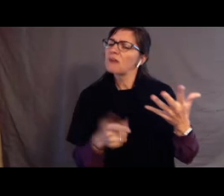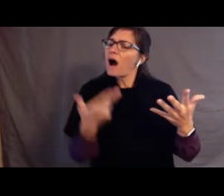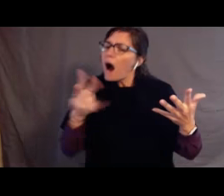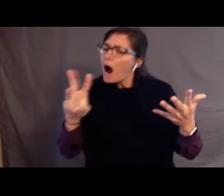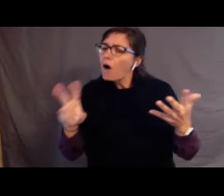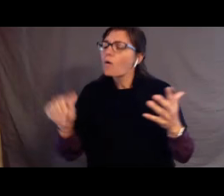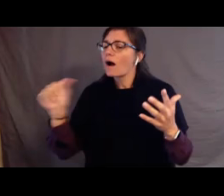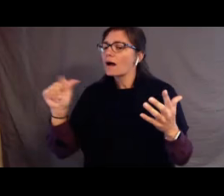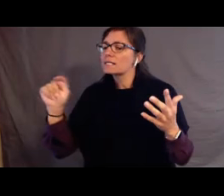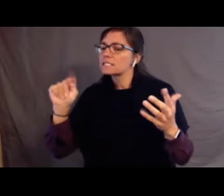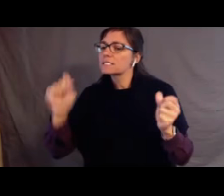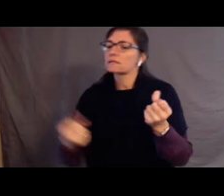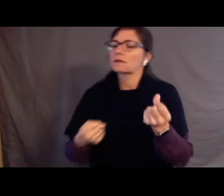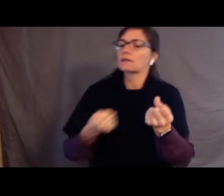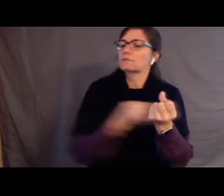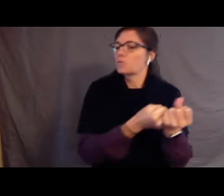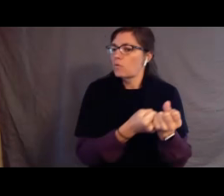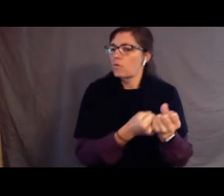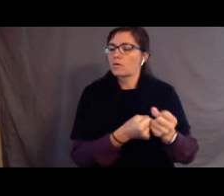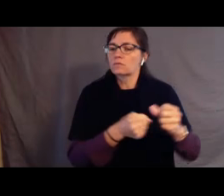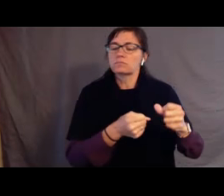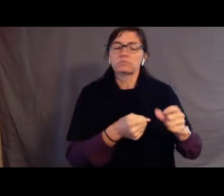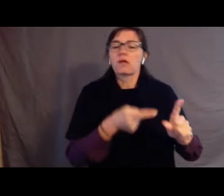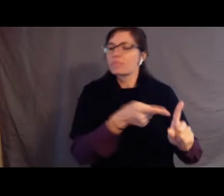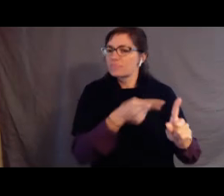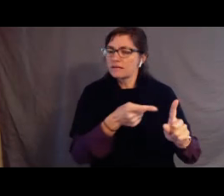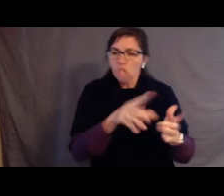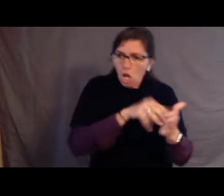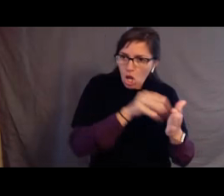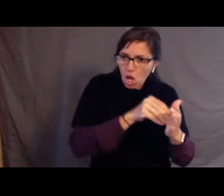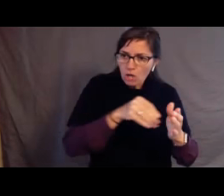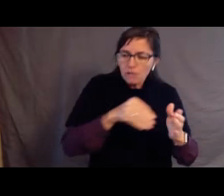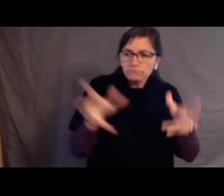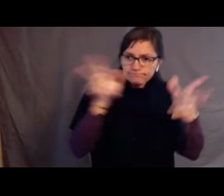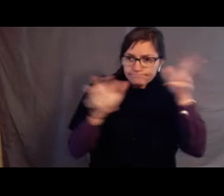independence, and helping to support incidental learning that happens throughout the day.